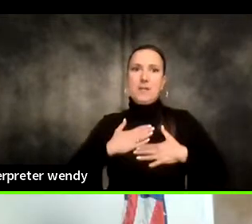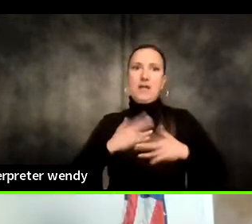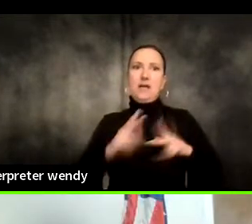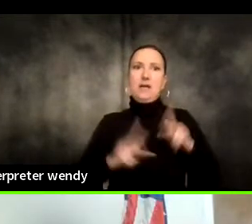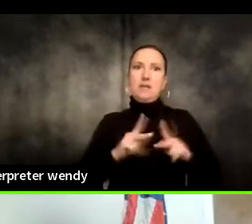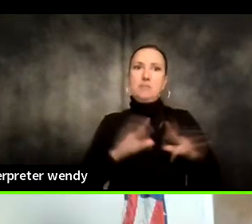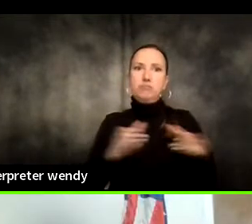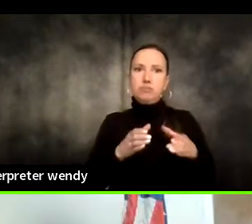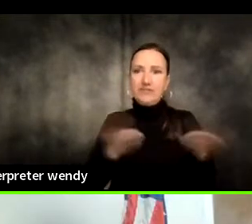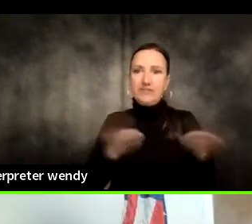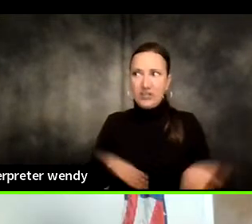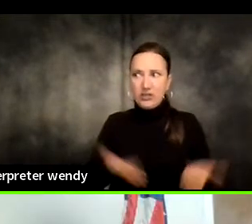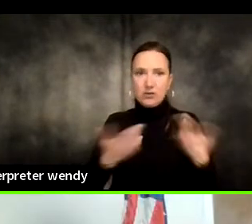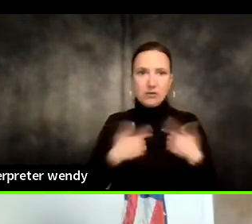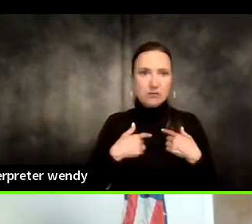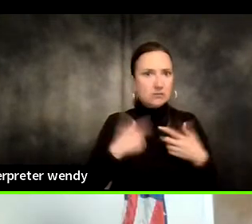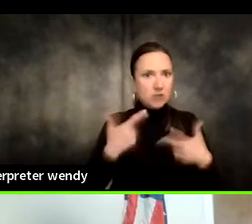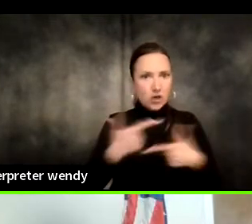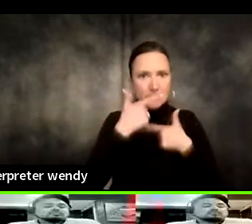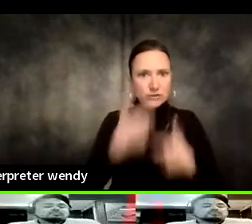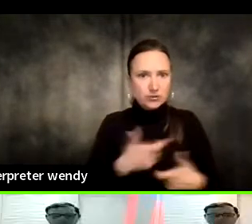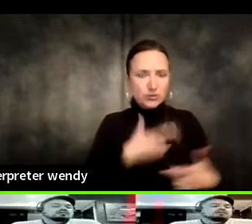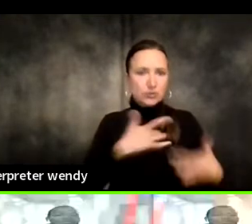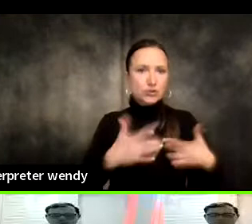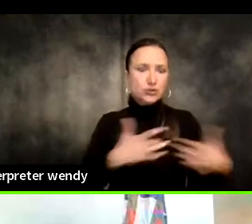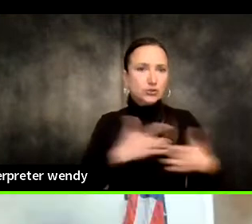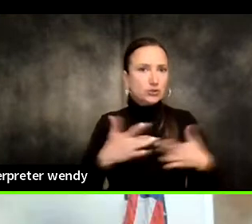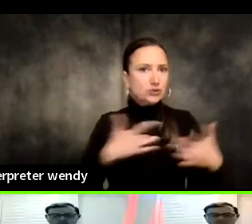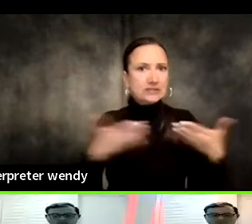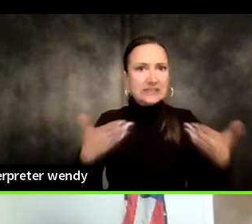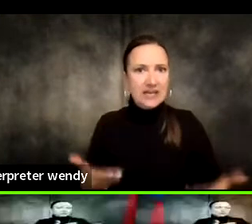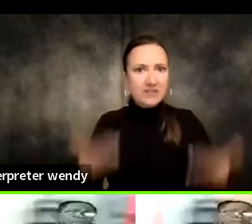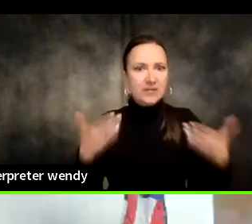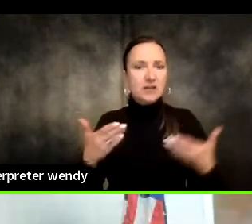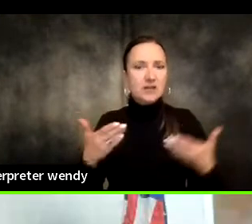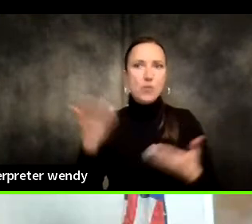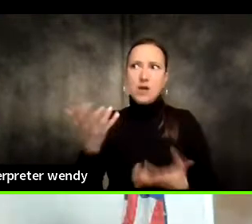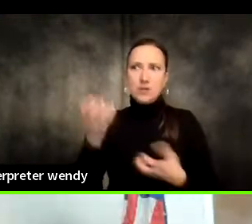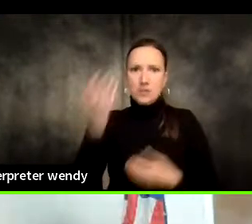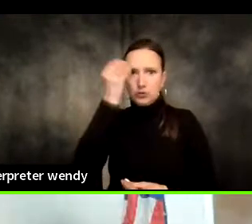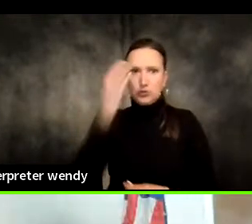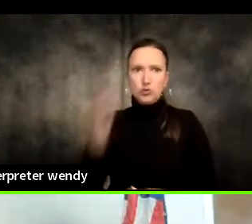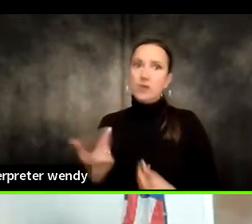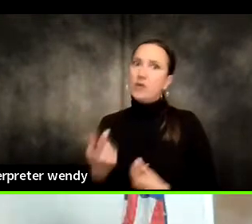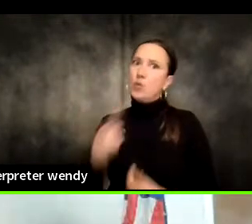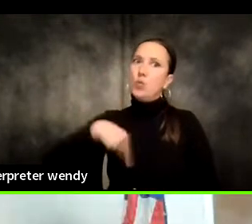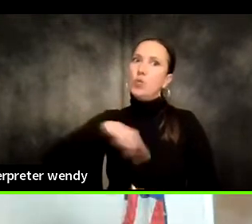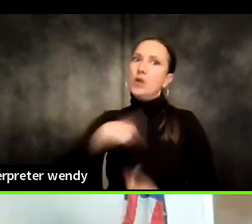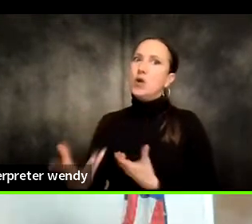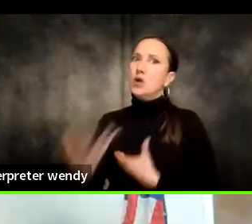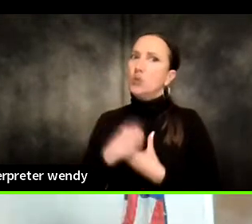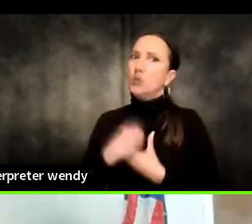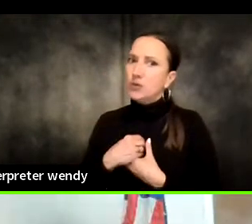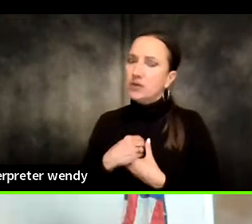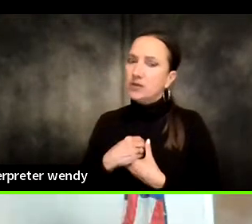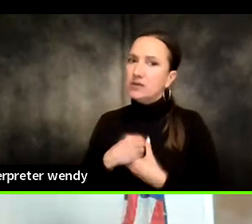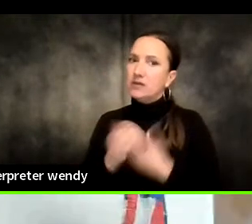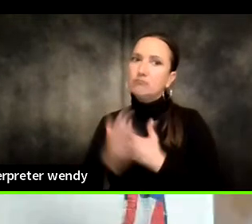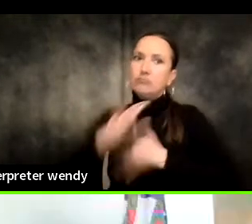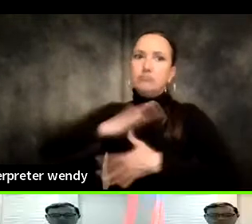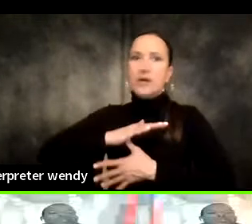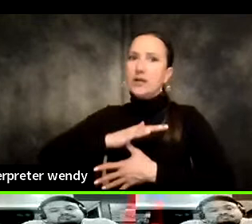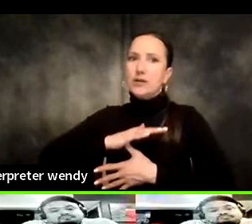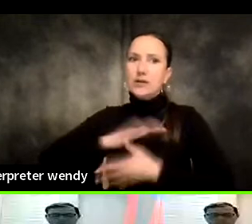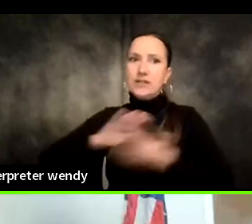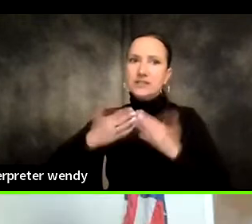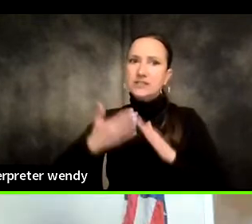interest. We have lots of concerns, and I want to make sure that we are always included in every priority that this